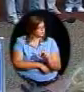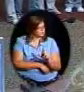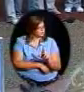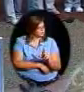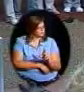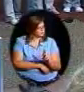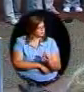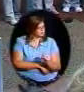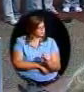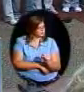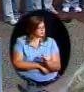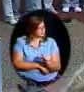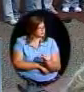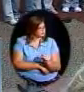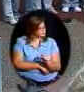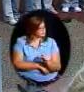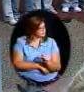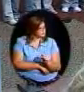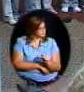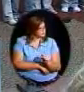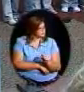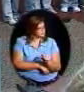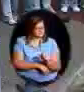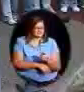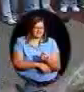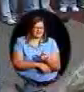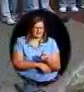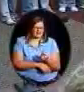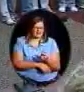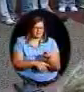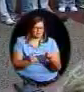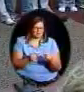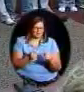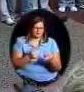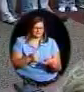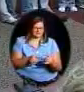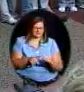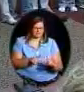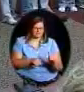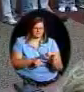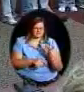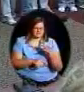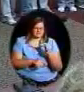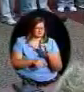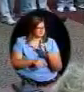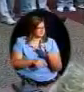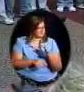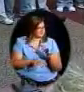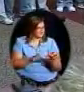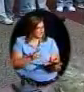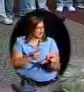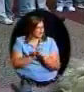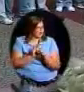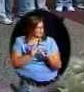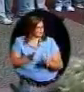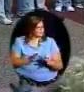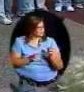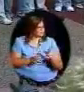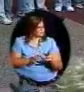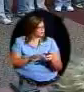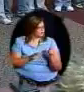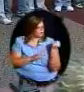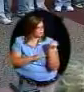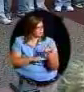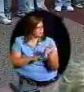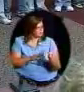She's a pinch runner. She's a little bit gimpy tonight, but it seems like every time our catcher got on base or pitcher got on base, well, she